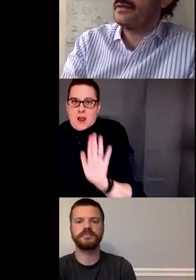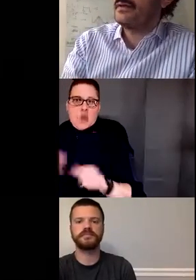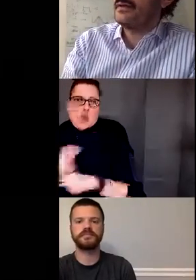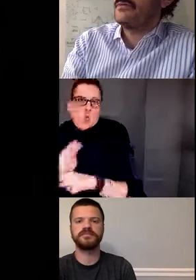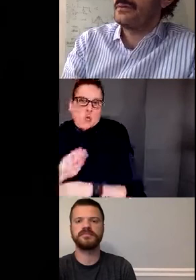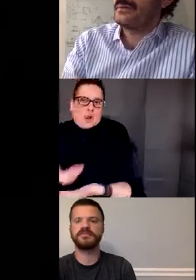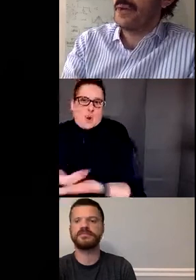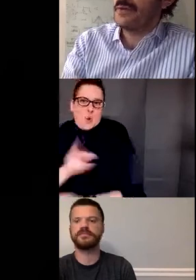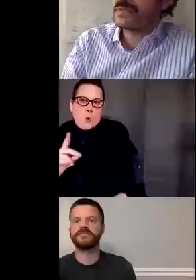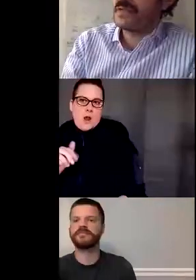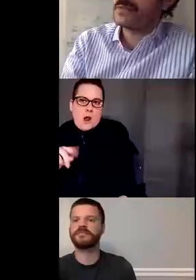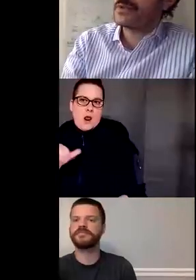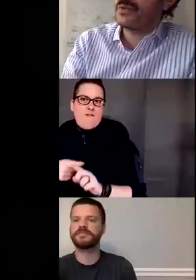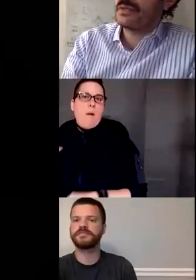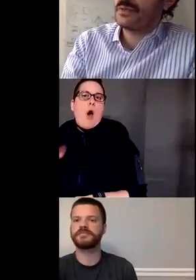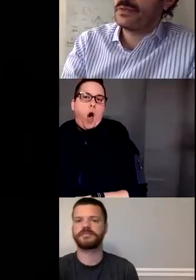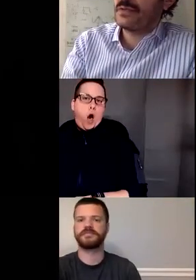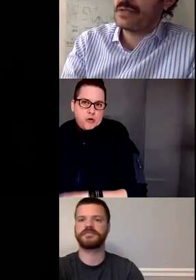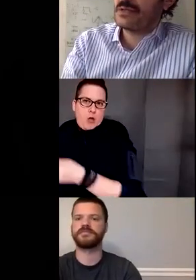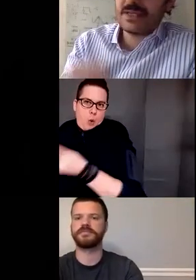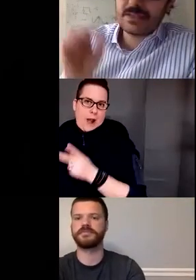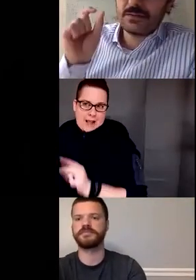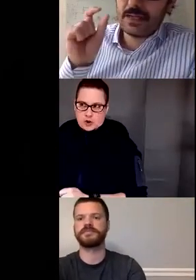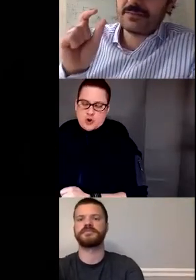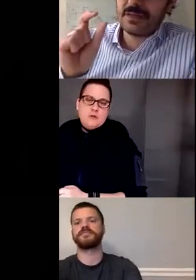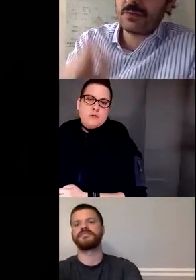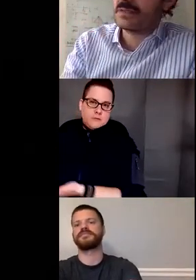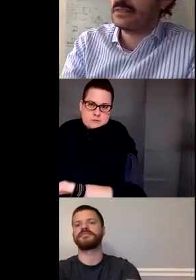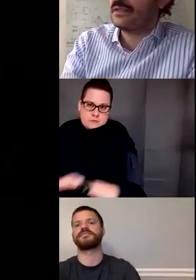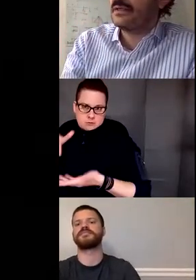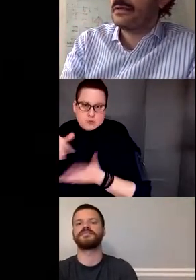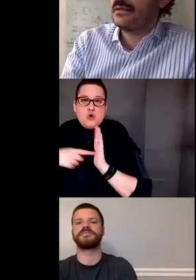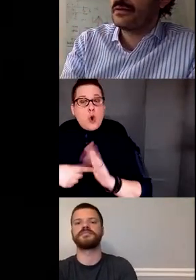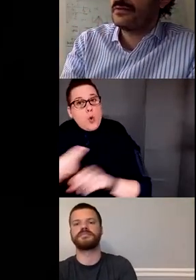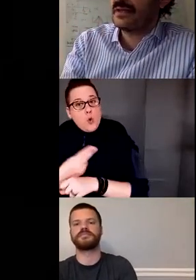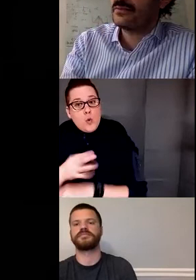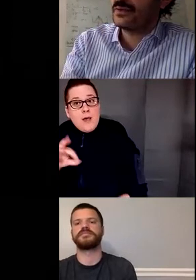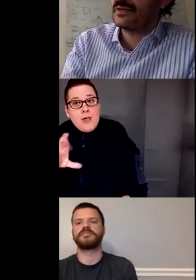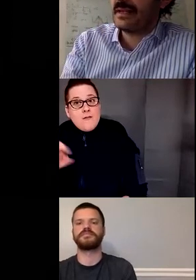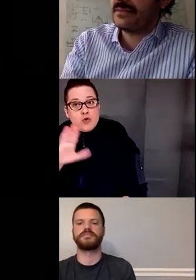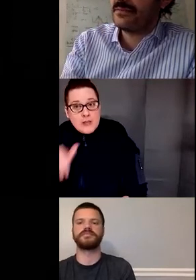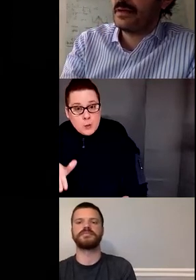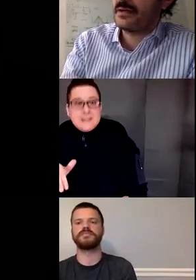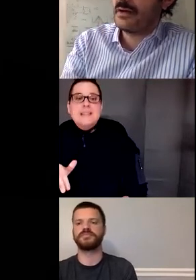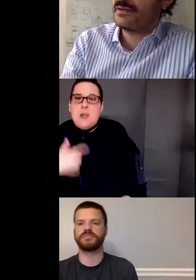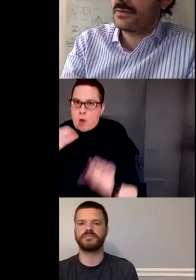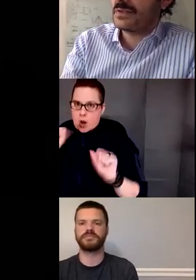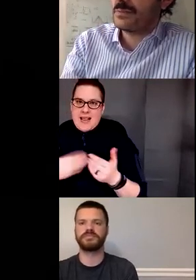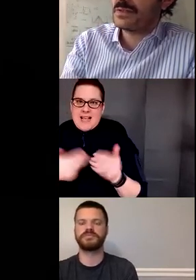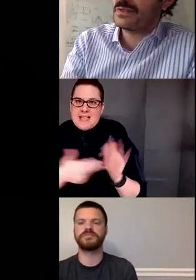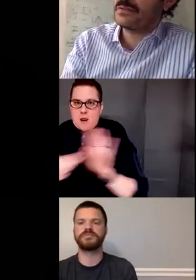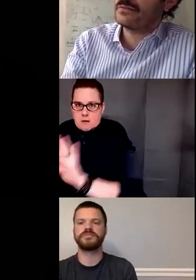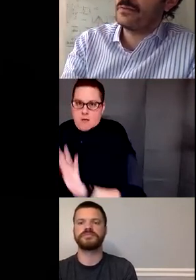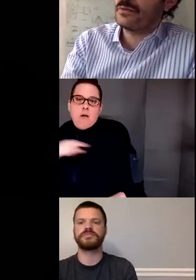data from other sites showing that we could actually, based on that frequency content, we could classify recovered